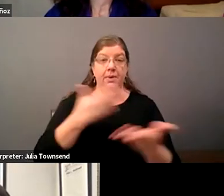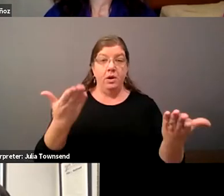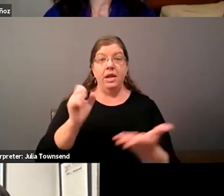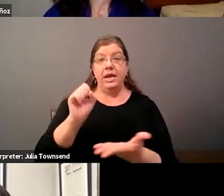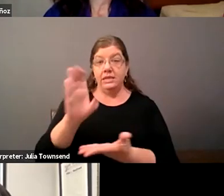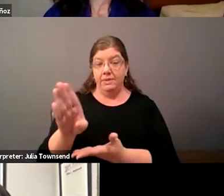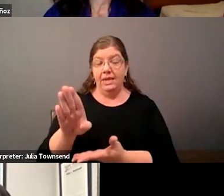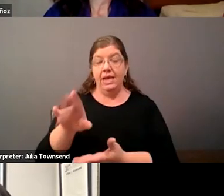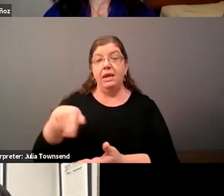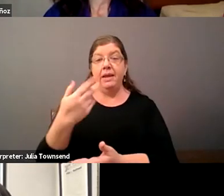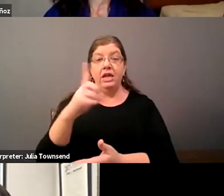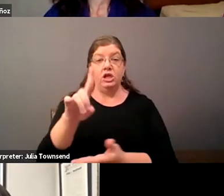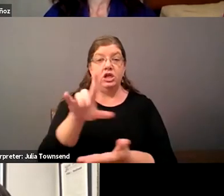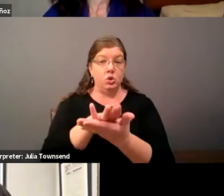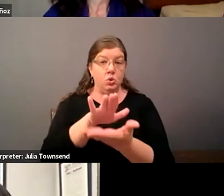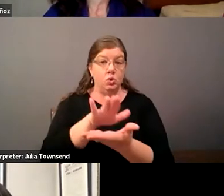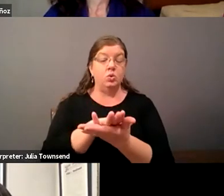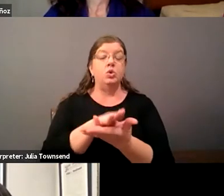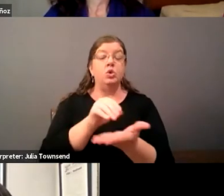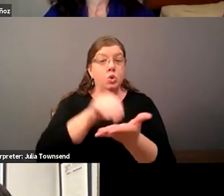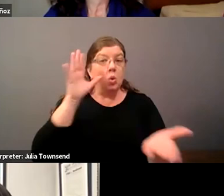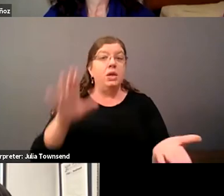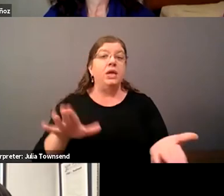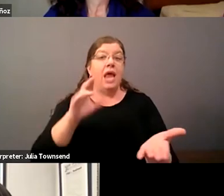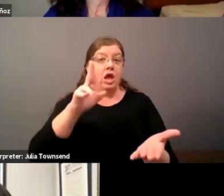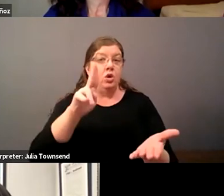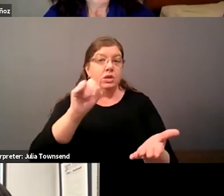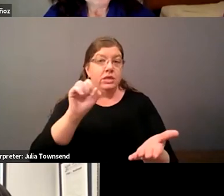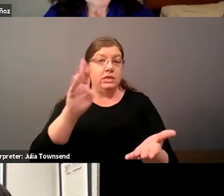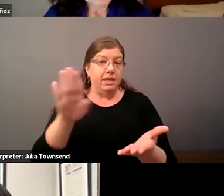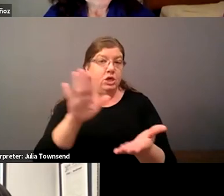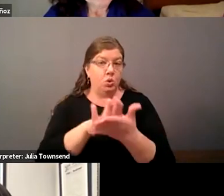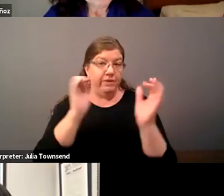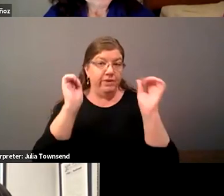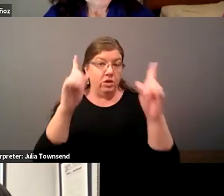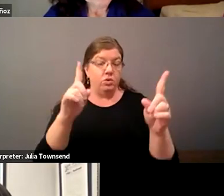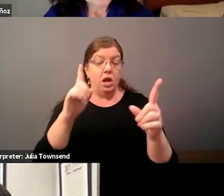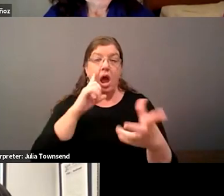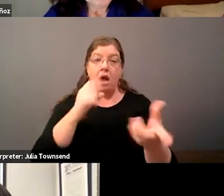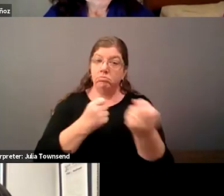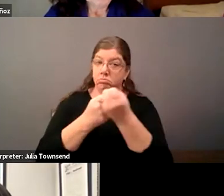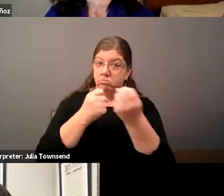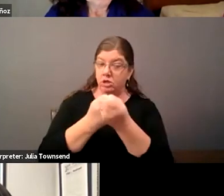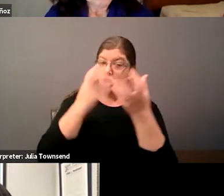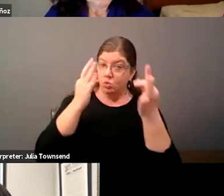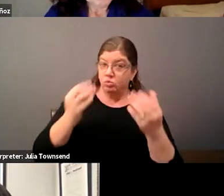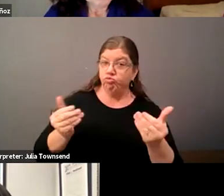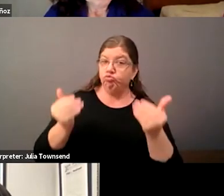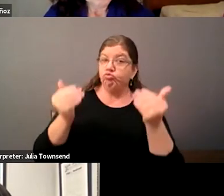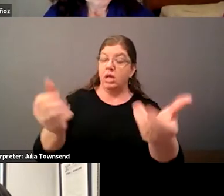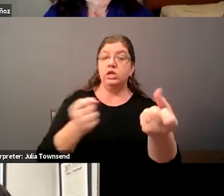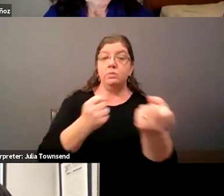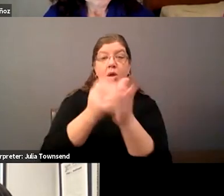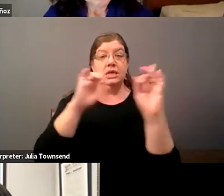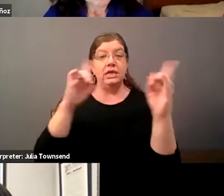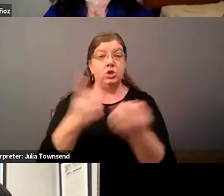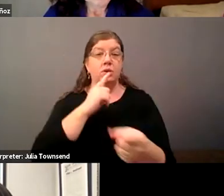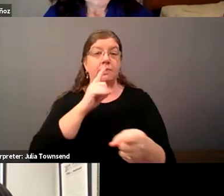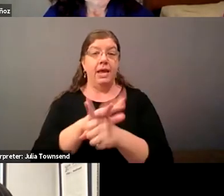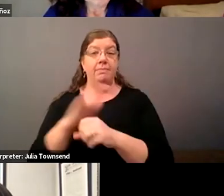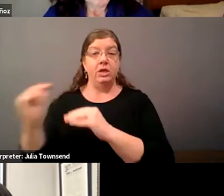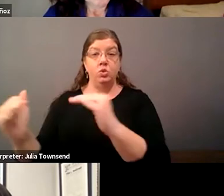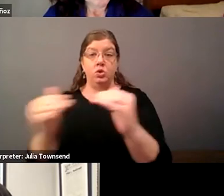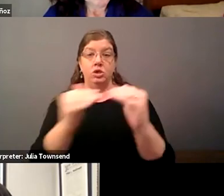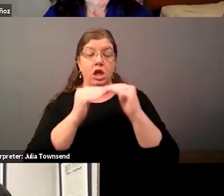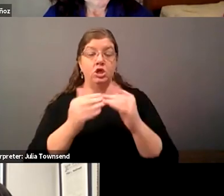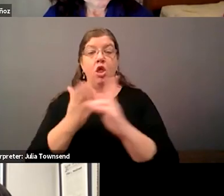phd student in the school of education at ucsb i'm here today in support of moving this resolution forward and supporting the district's commitment to justice through